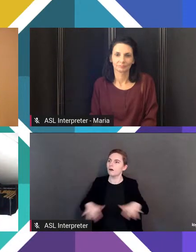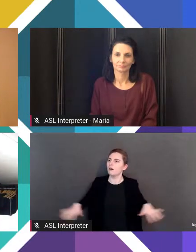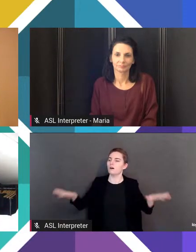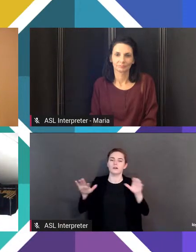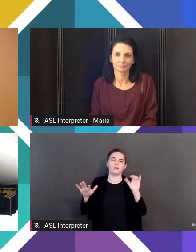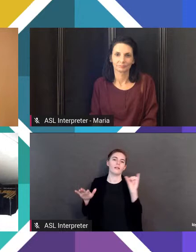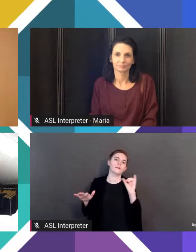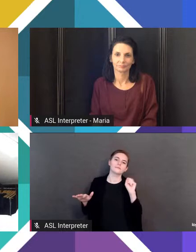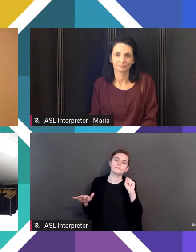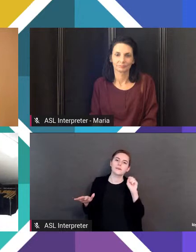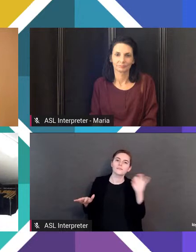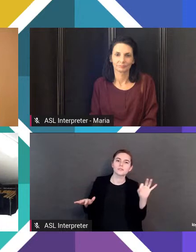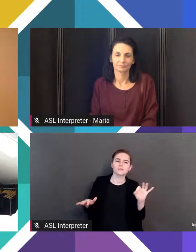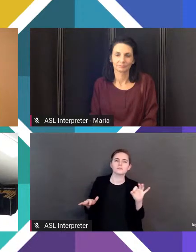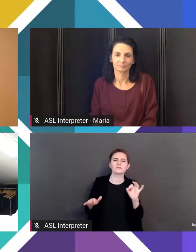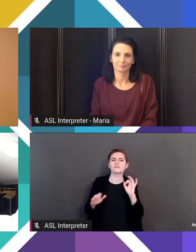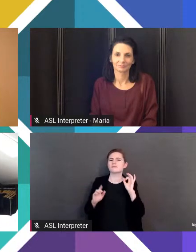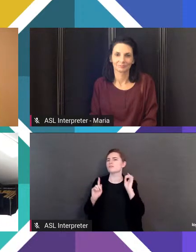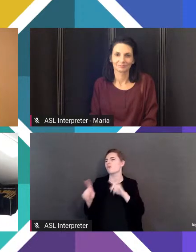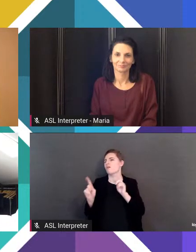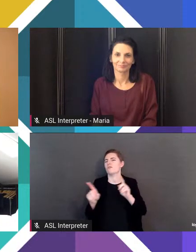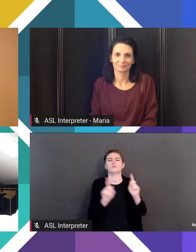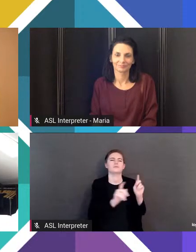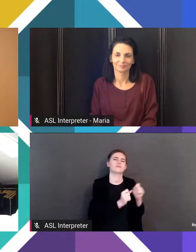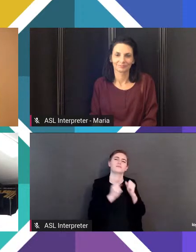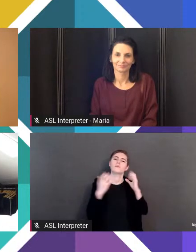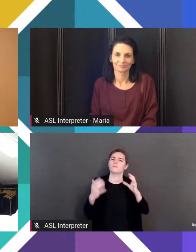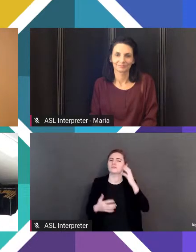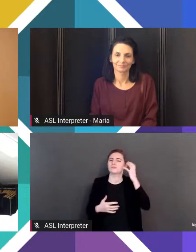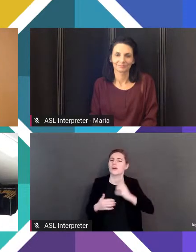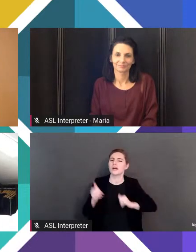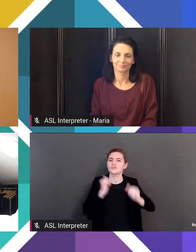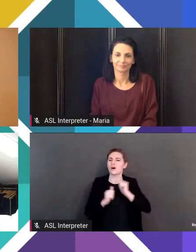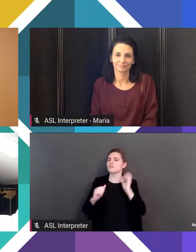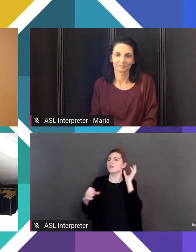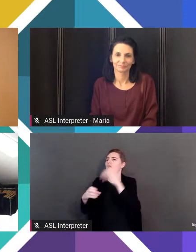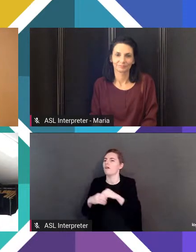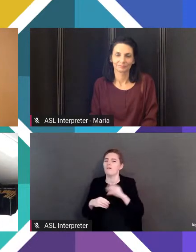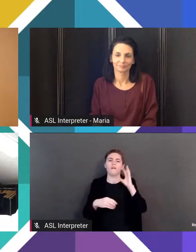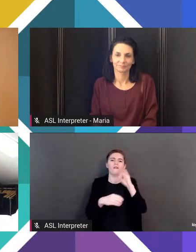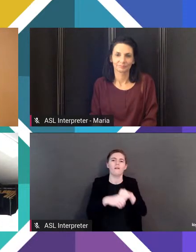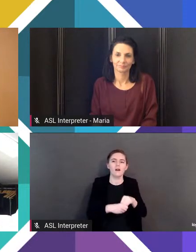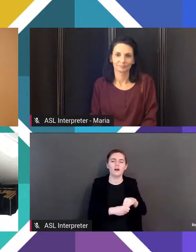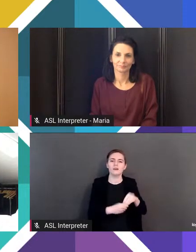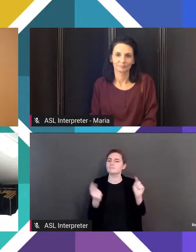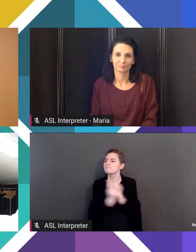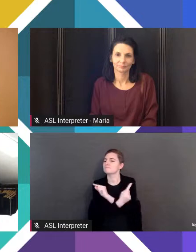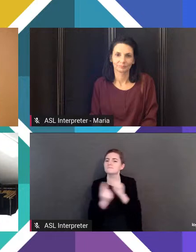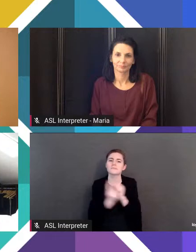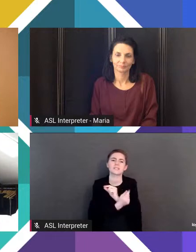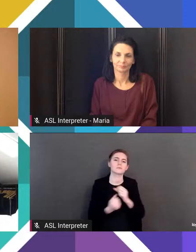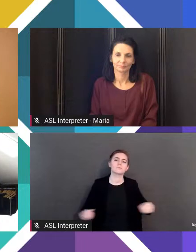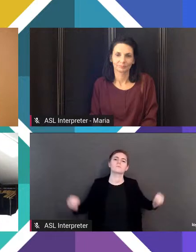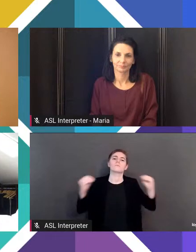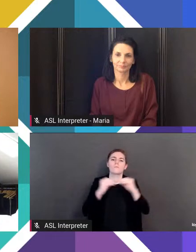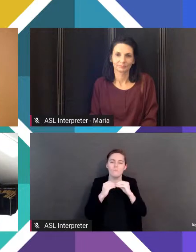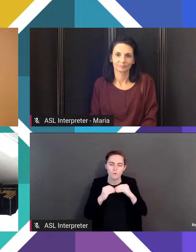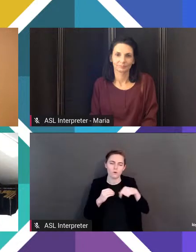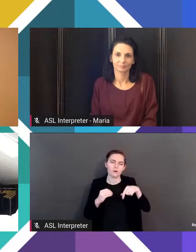to as many drag shows as I can, and meeting more queer people, and you know,